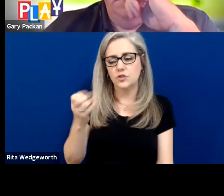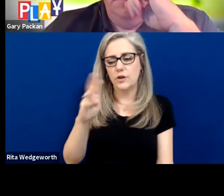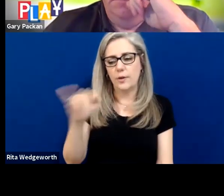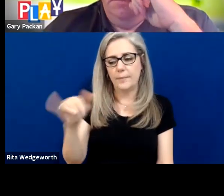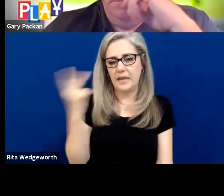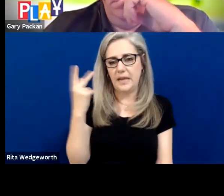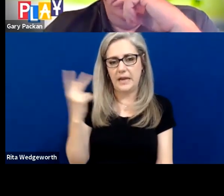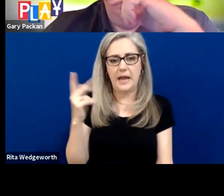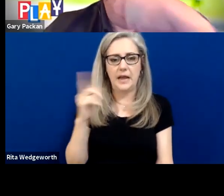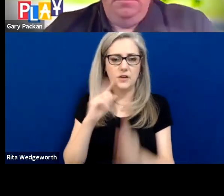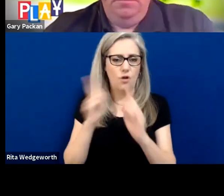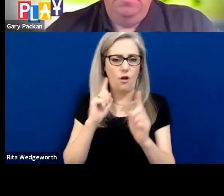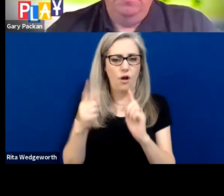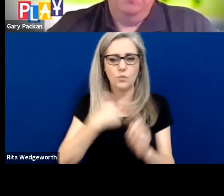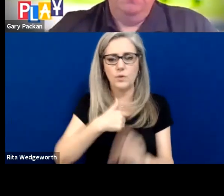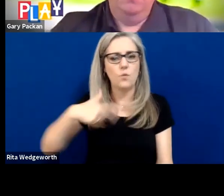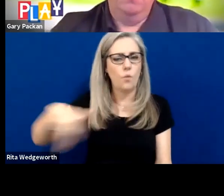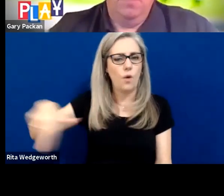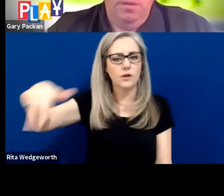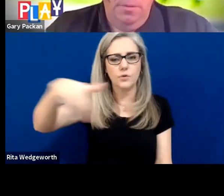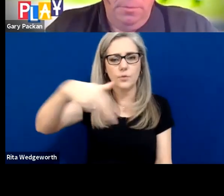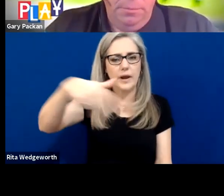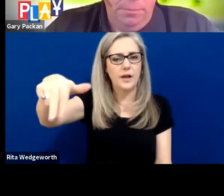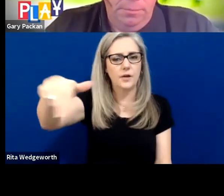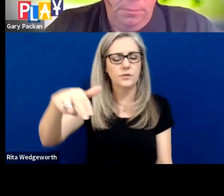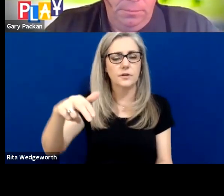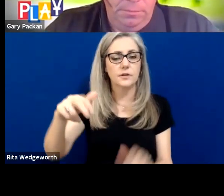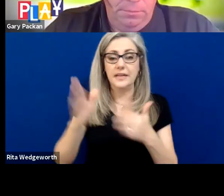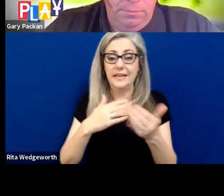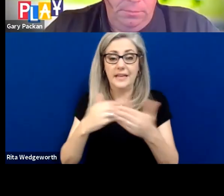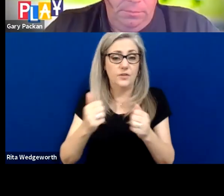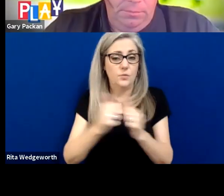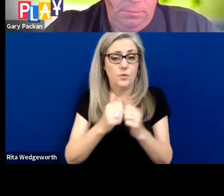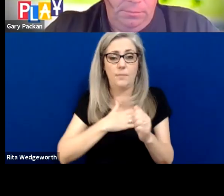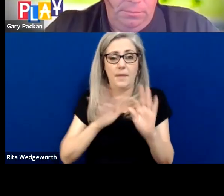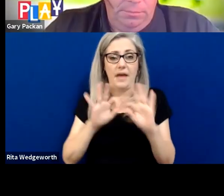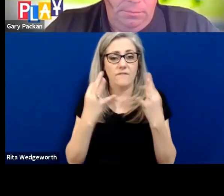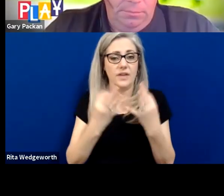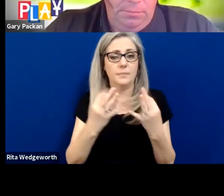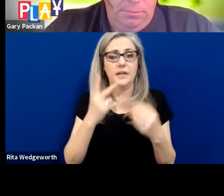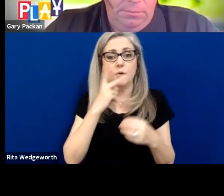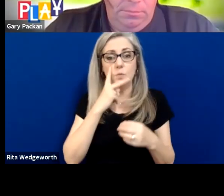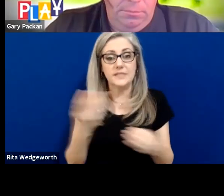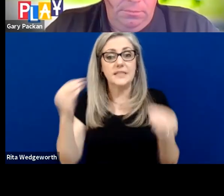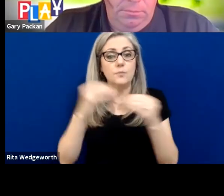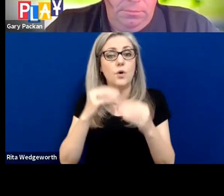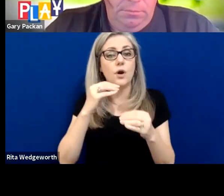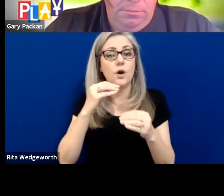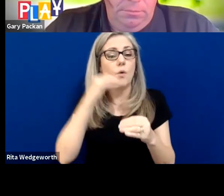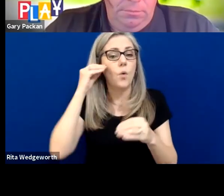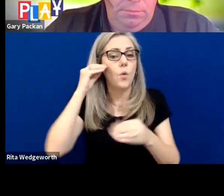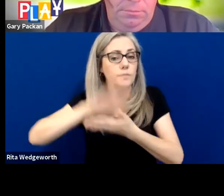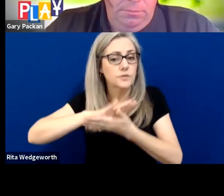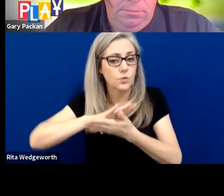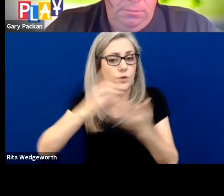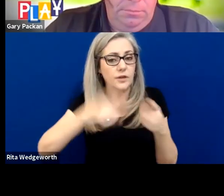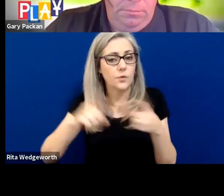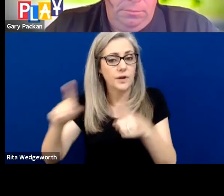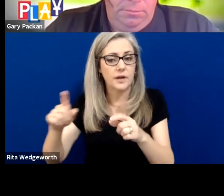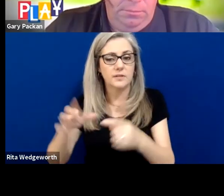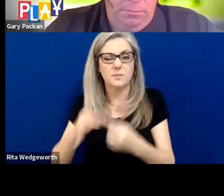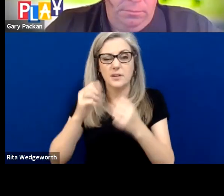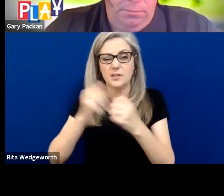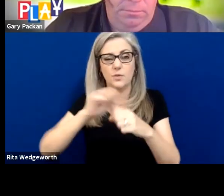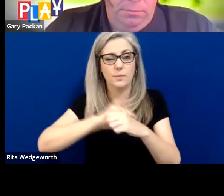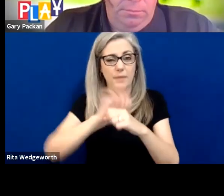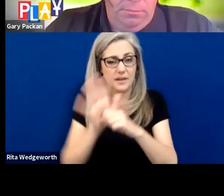around, we really see, and even with my family, more homeschooling taking place, especially with the pandemic.